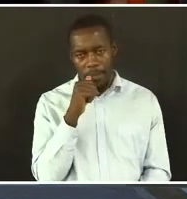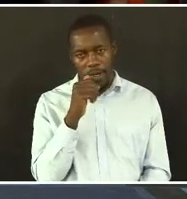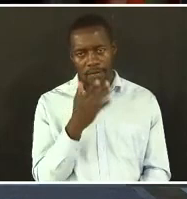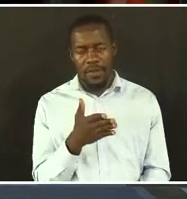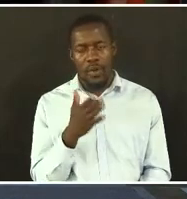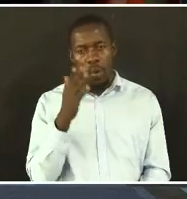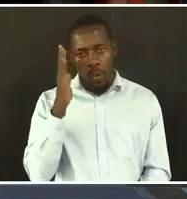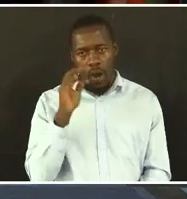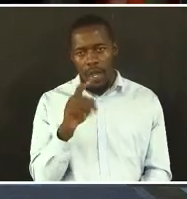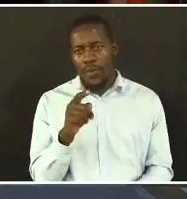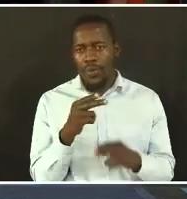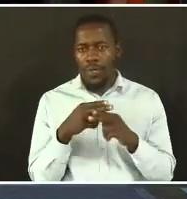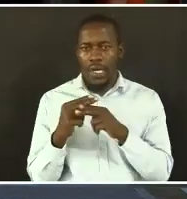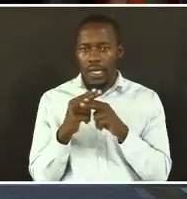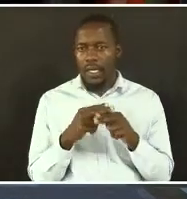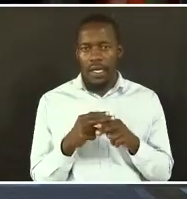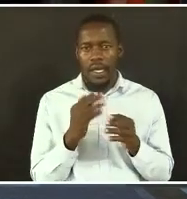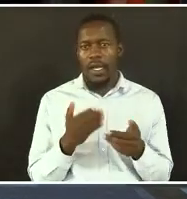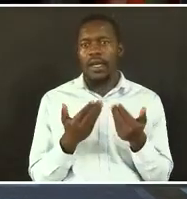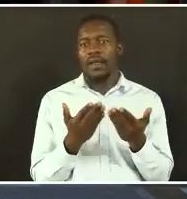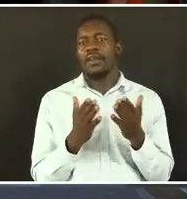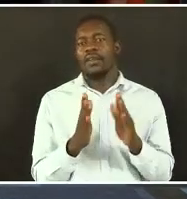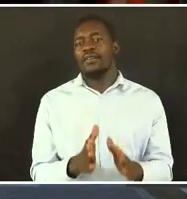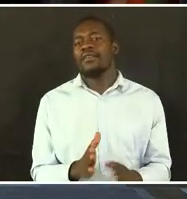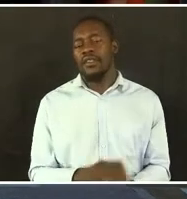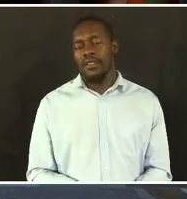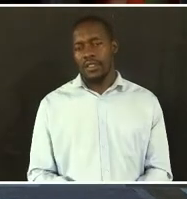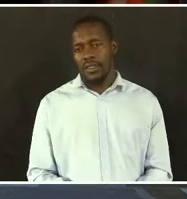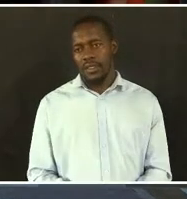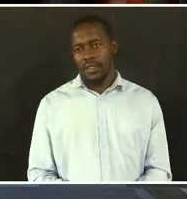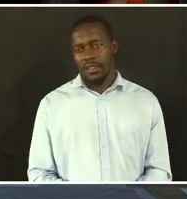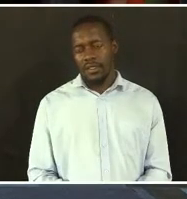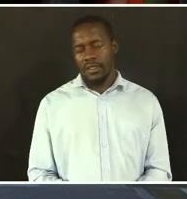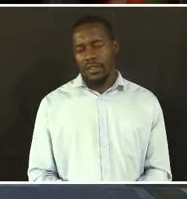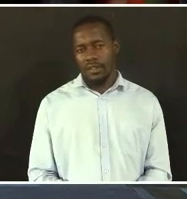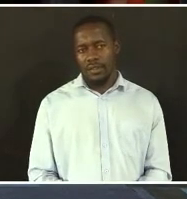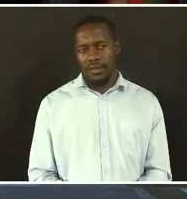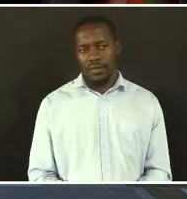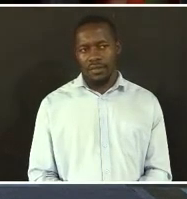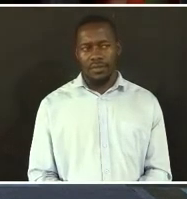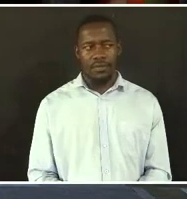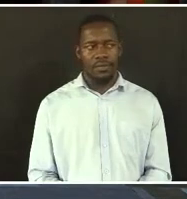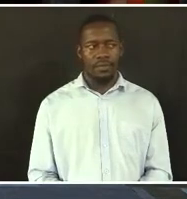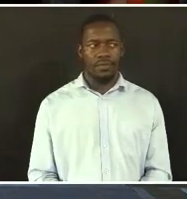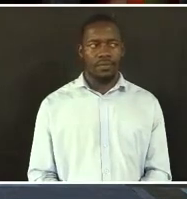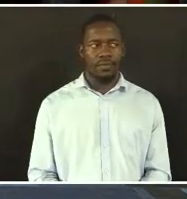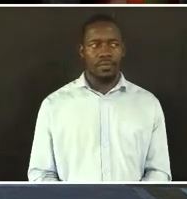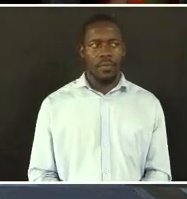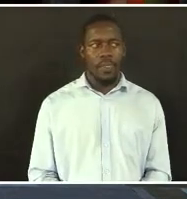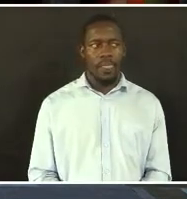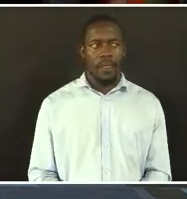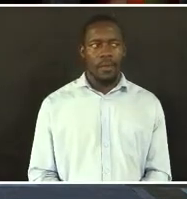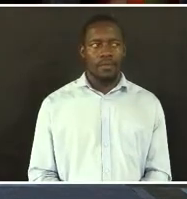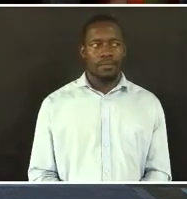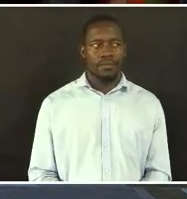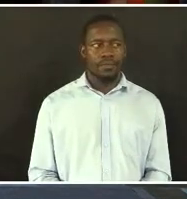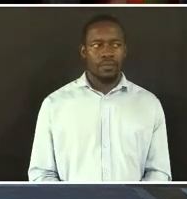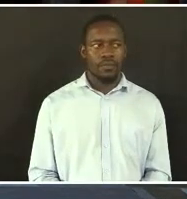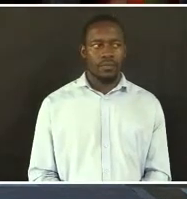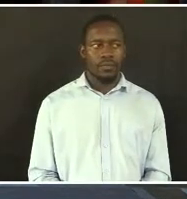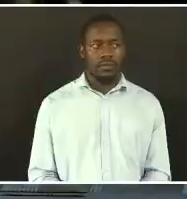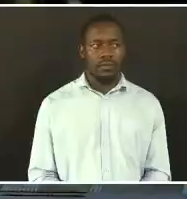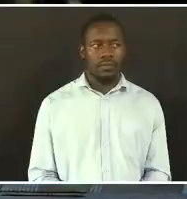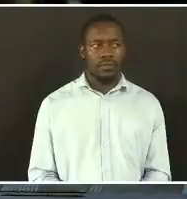that with their loved ones. They were not comfortable to share with them, and they opened up to you. So please do no harm to them